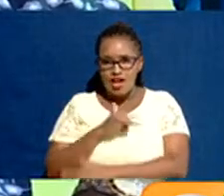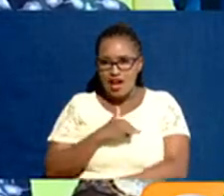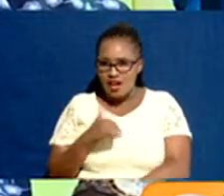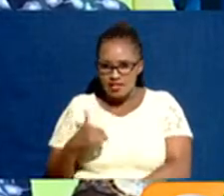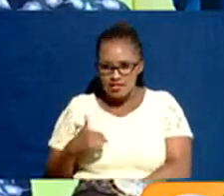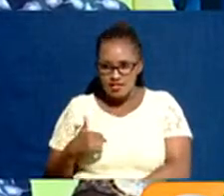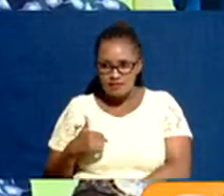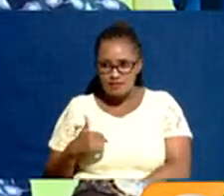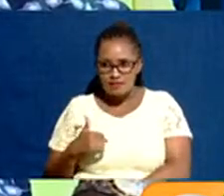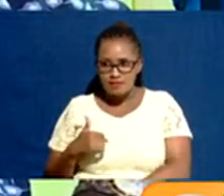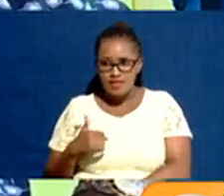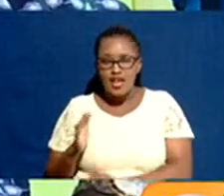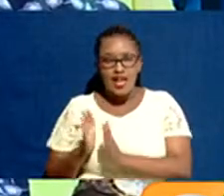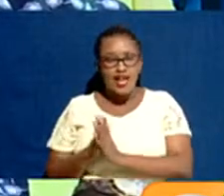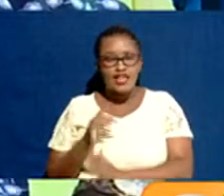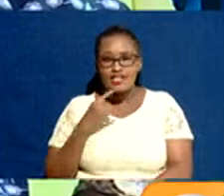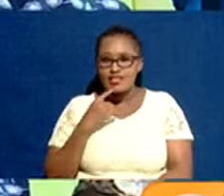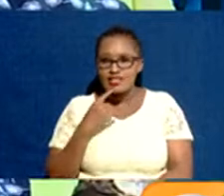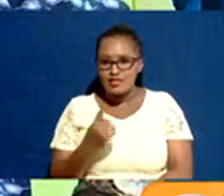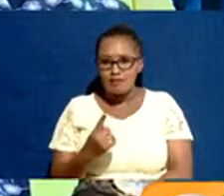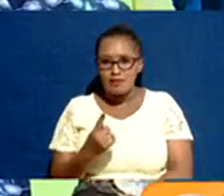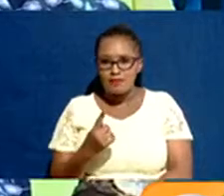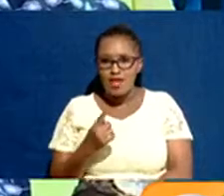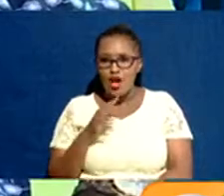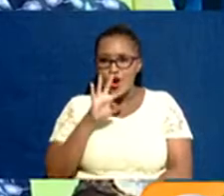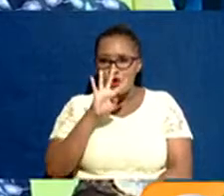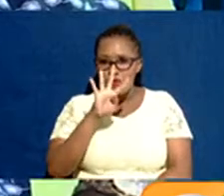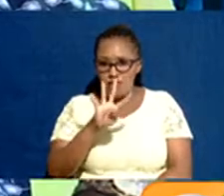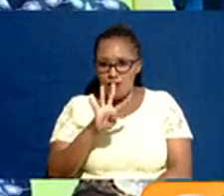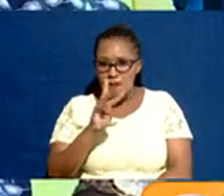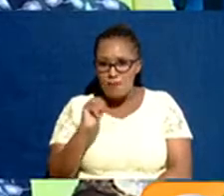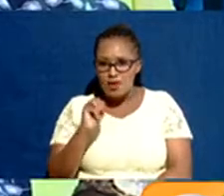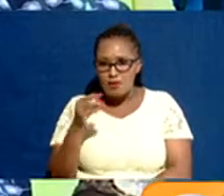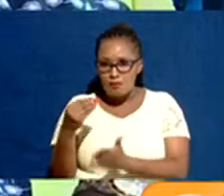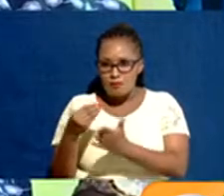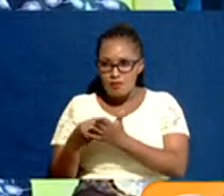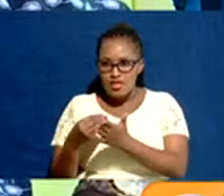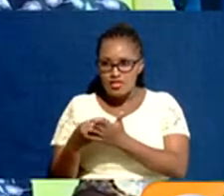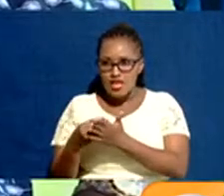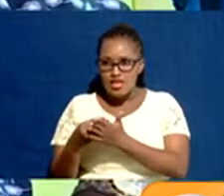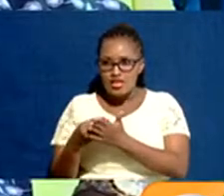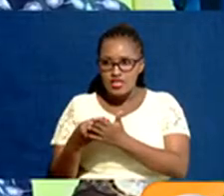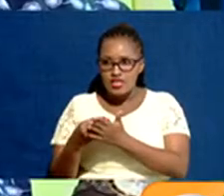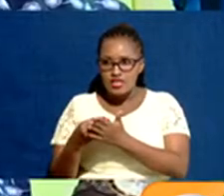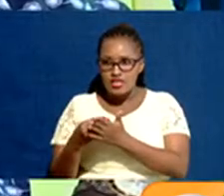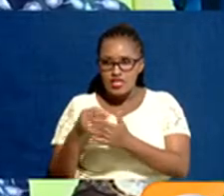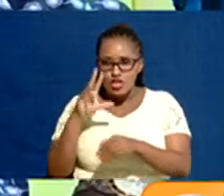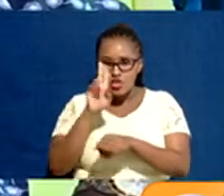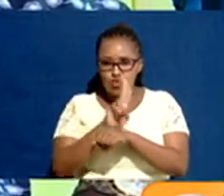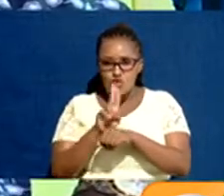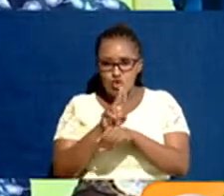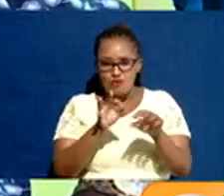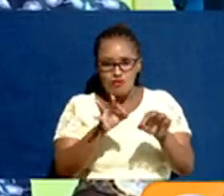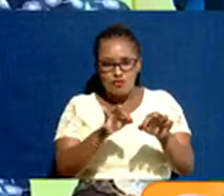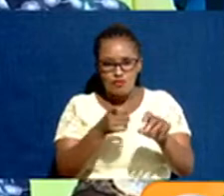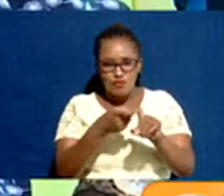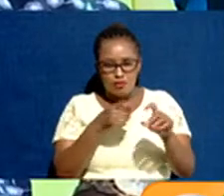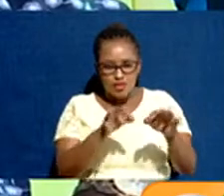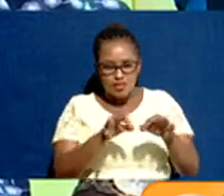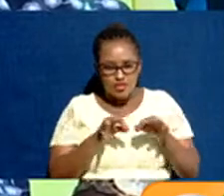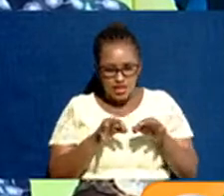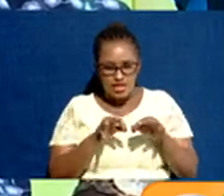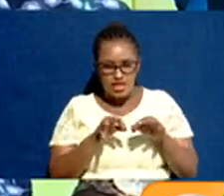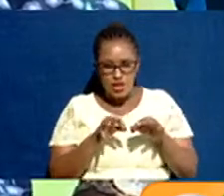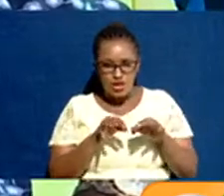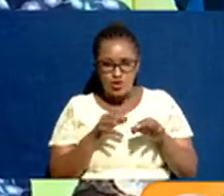and I said, I'll speak. 4 billion shillings were released from the National Treasury to subsidize Unga. We went around this